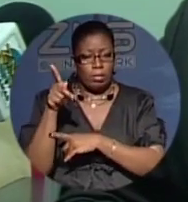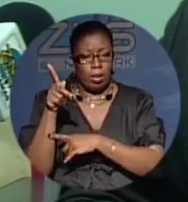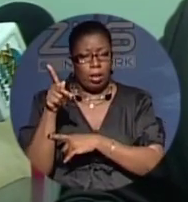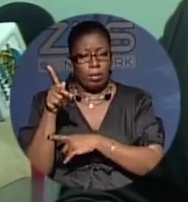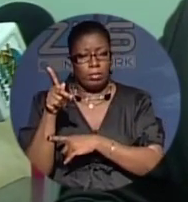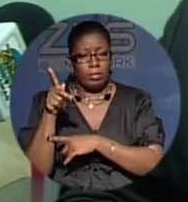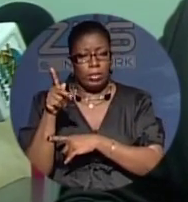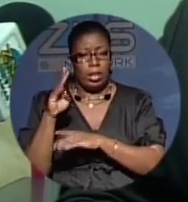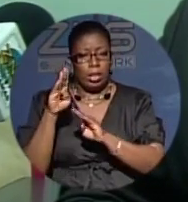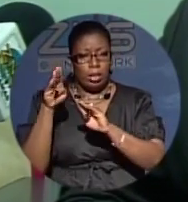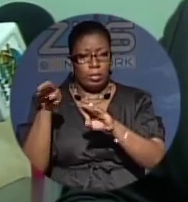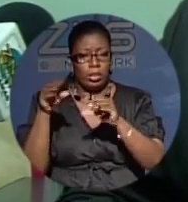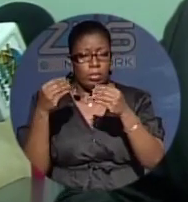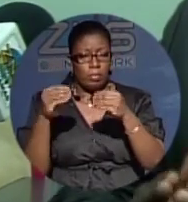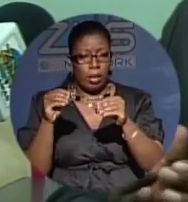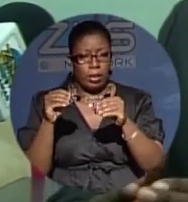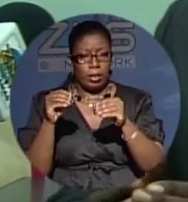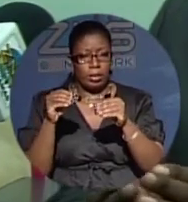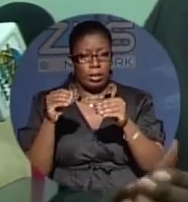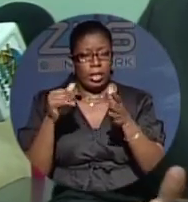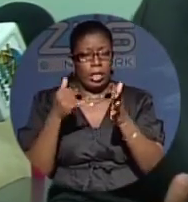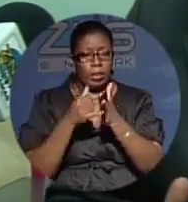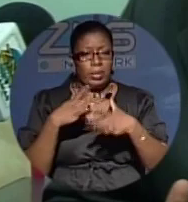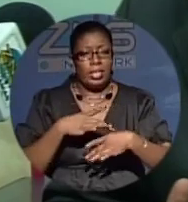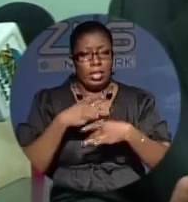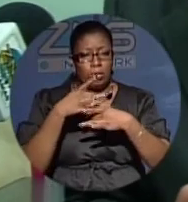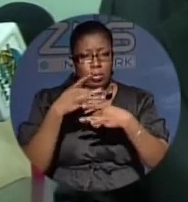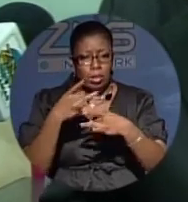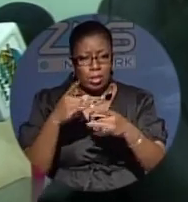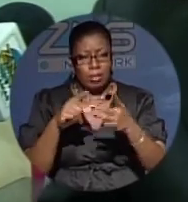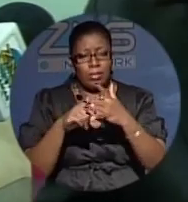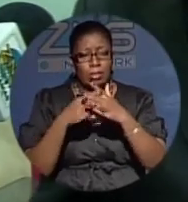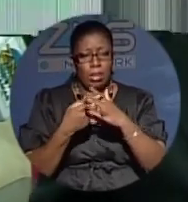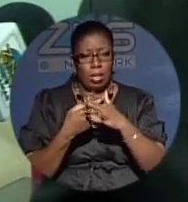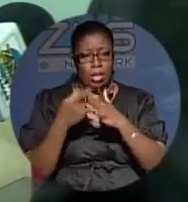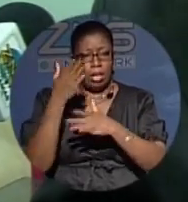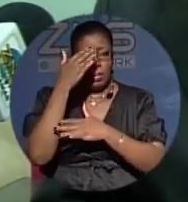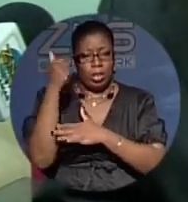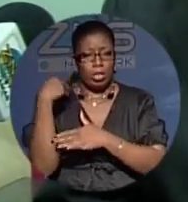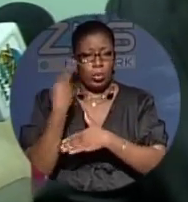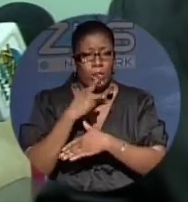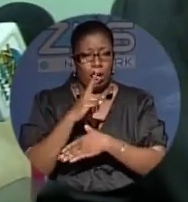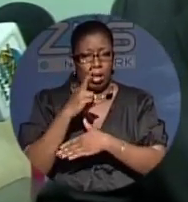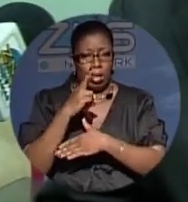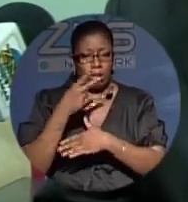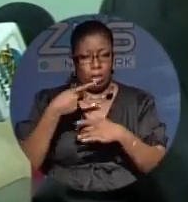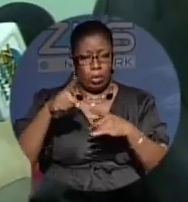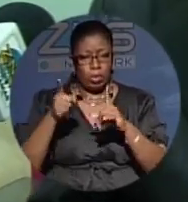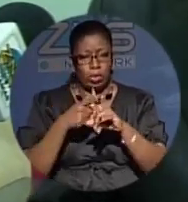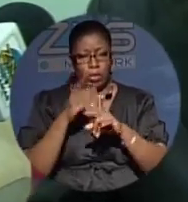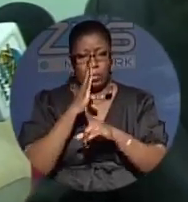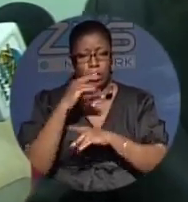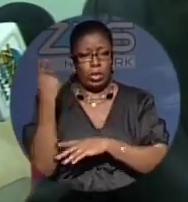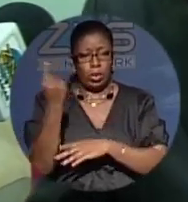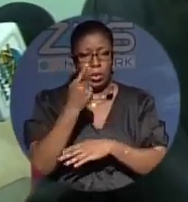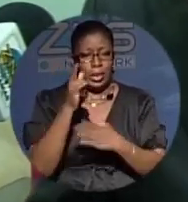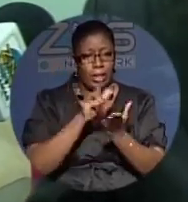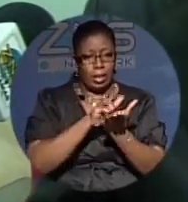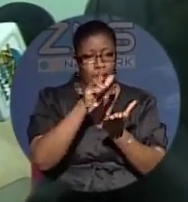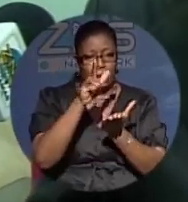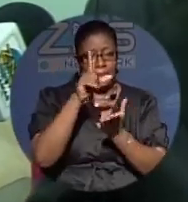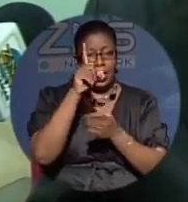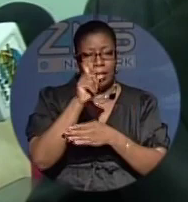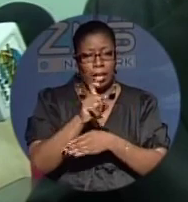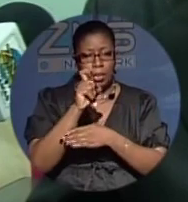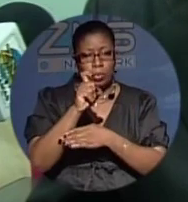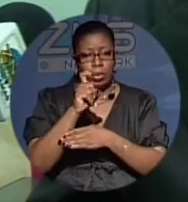market. And it's going to be an interesting launch because we are going to be the only airline that will